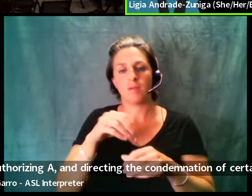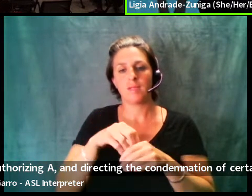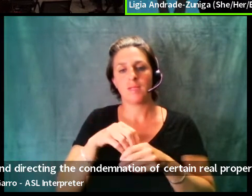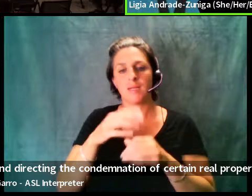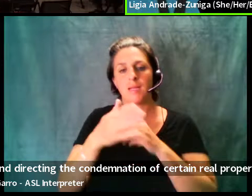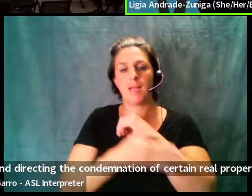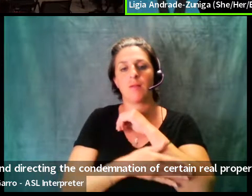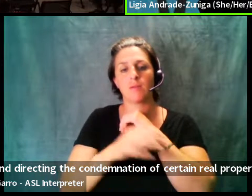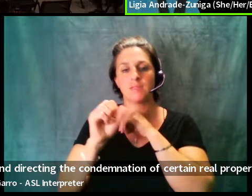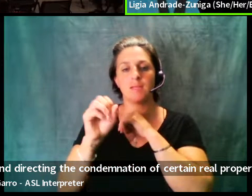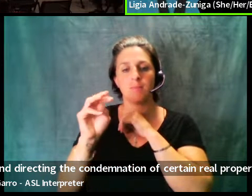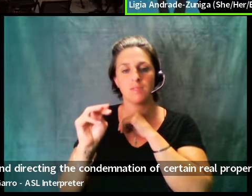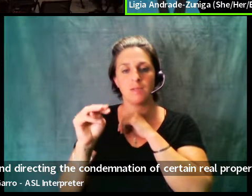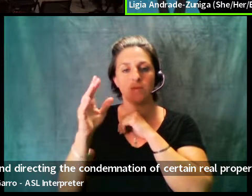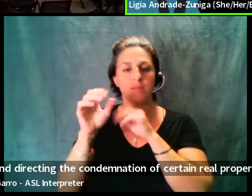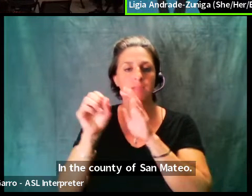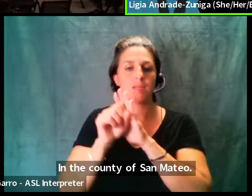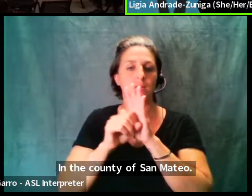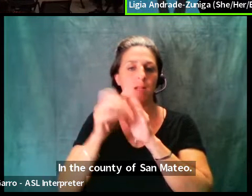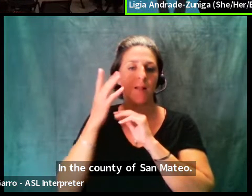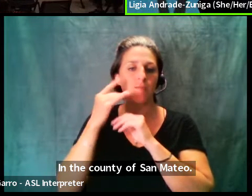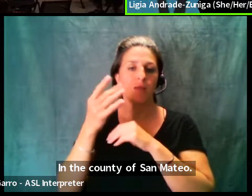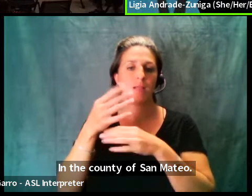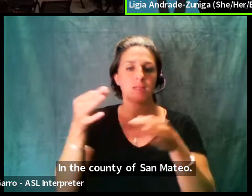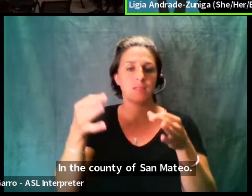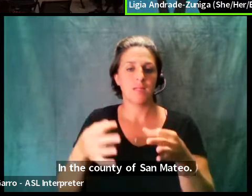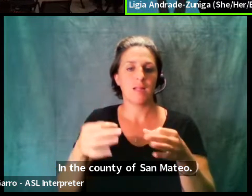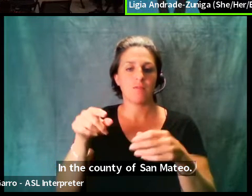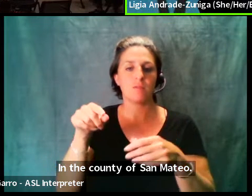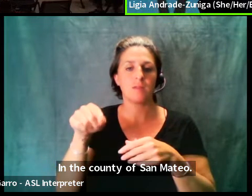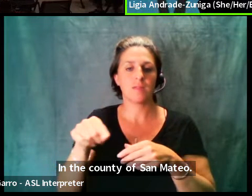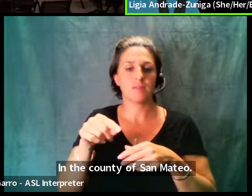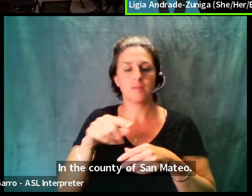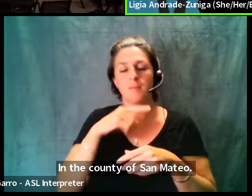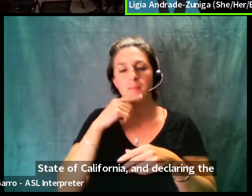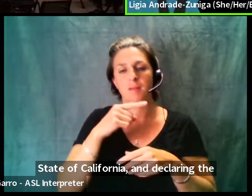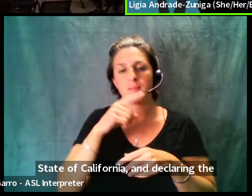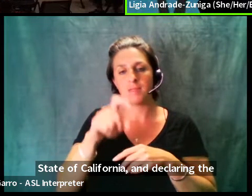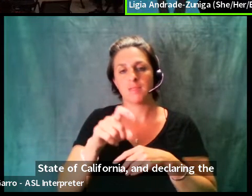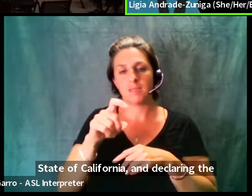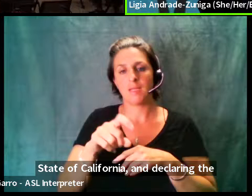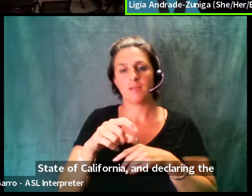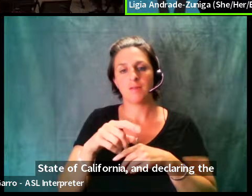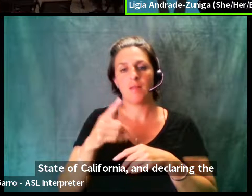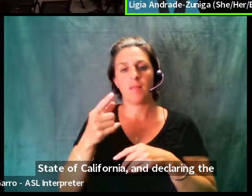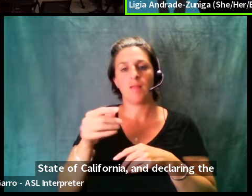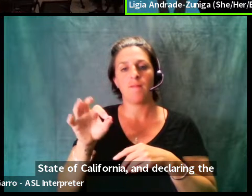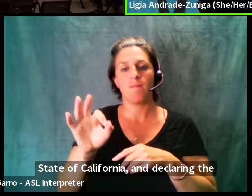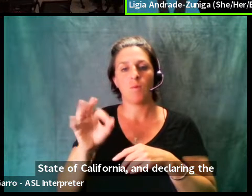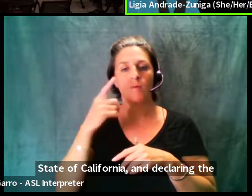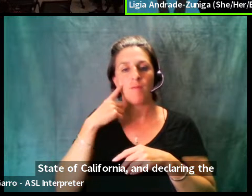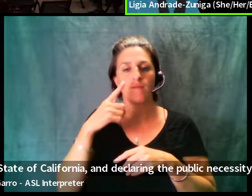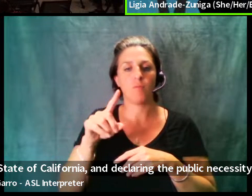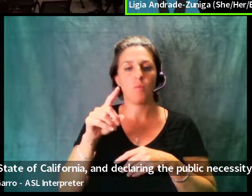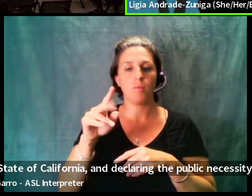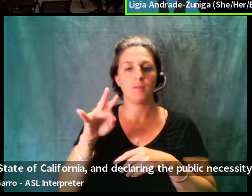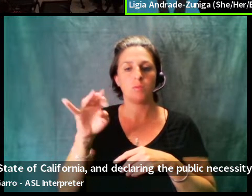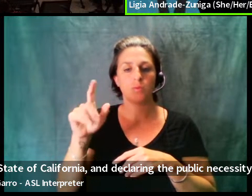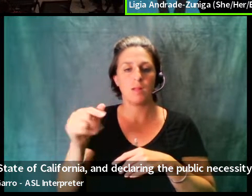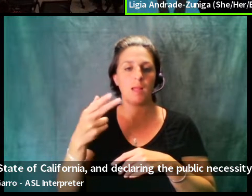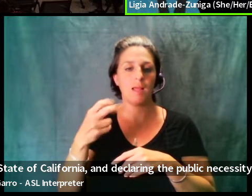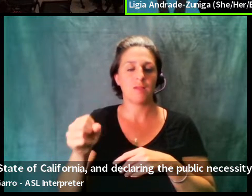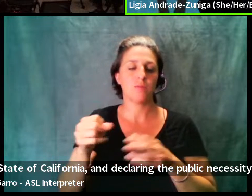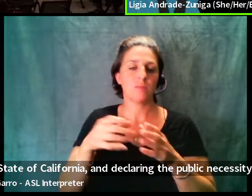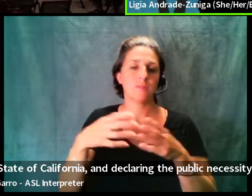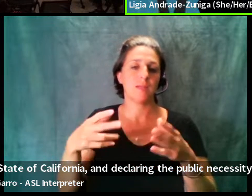Mateo, state of California, and declaring the public necessity, therefore, for the Peninsula High School expansion